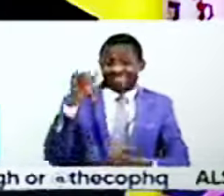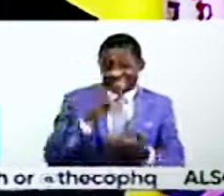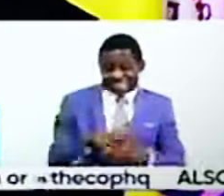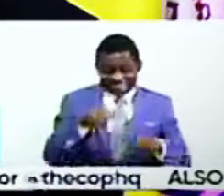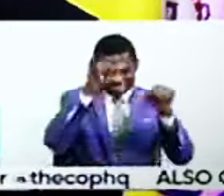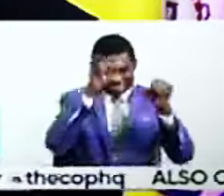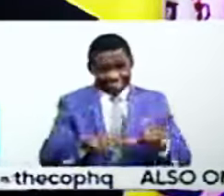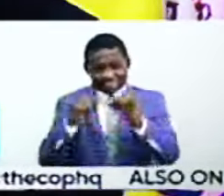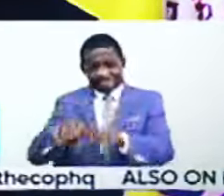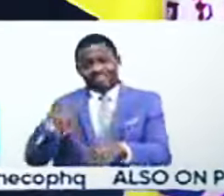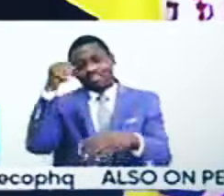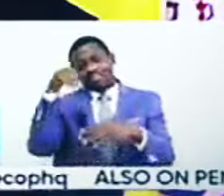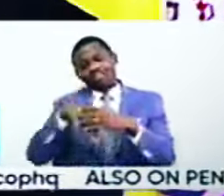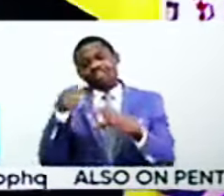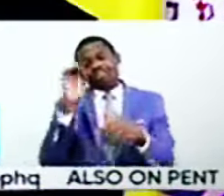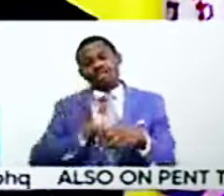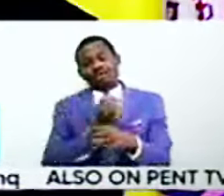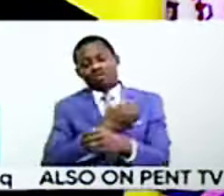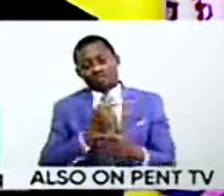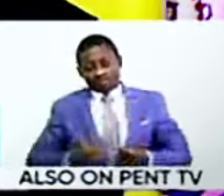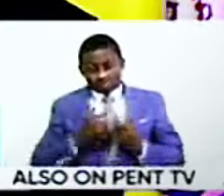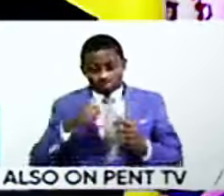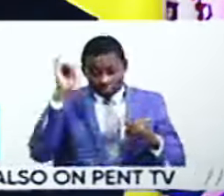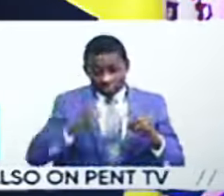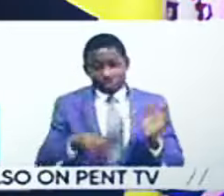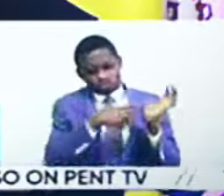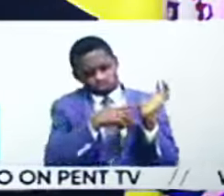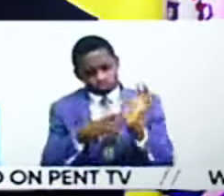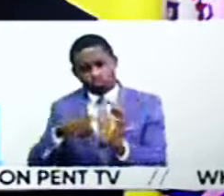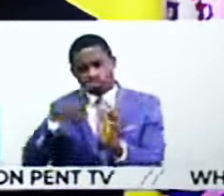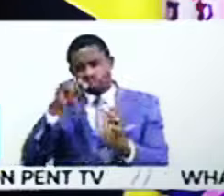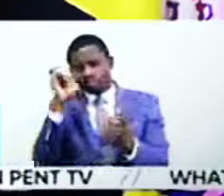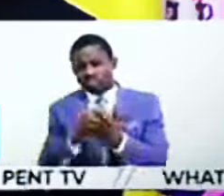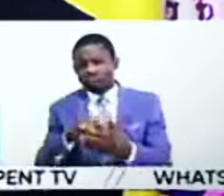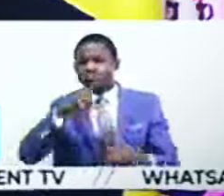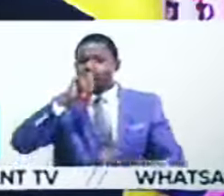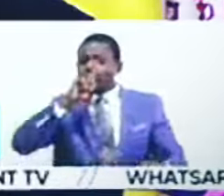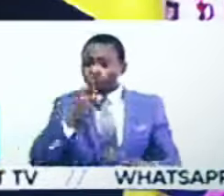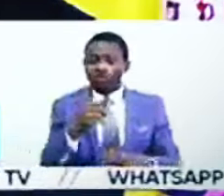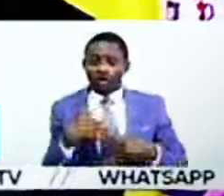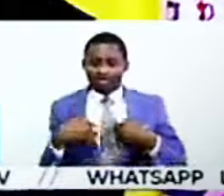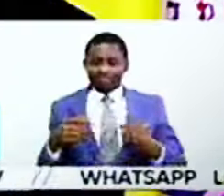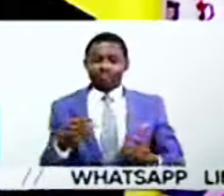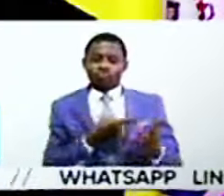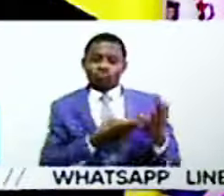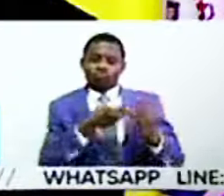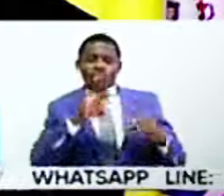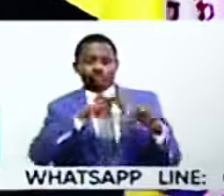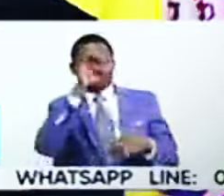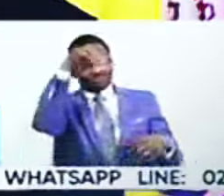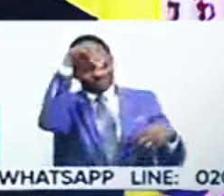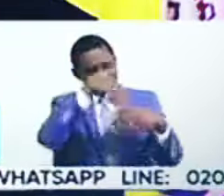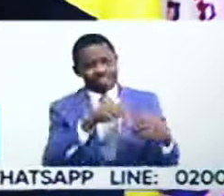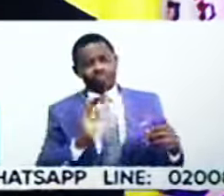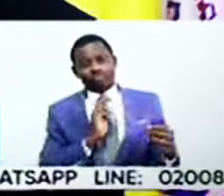There must be the evidence of eternal life and eternal Holy Spirit in your life.